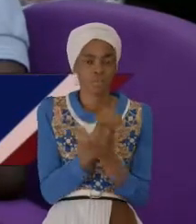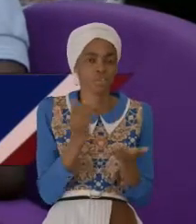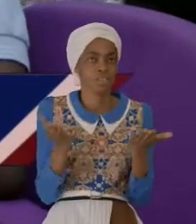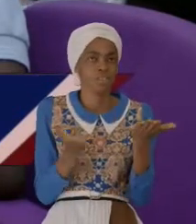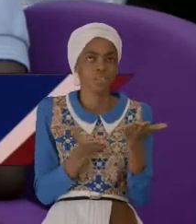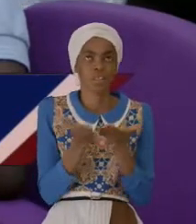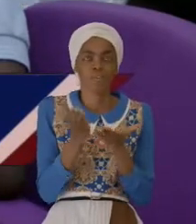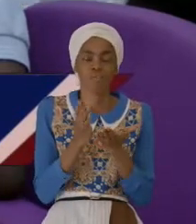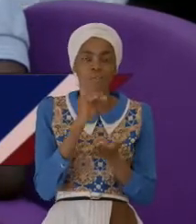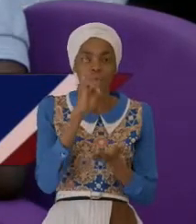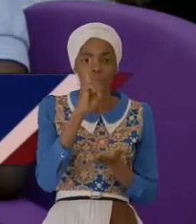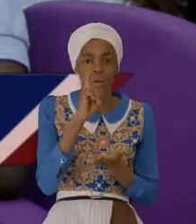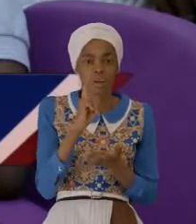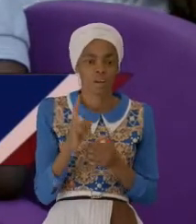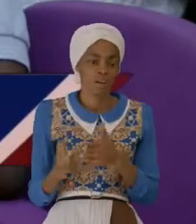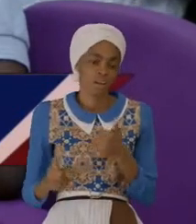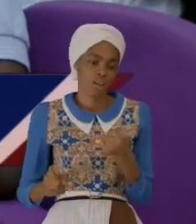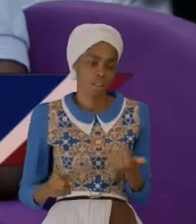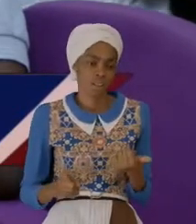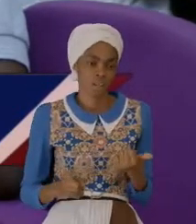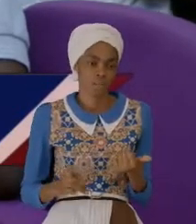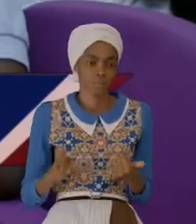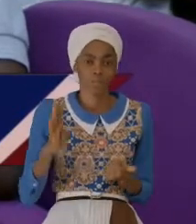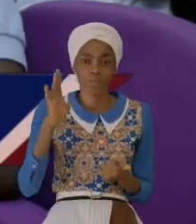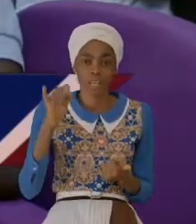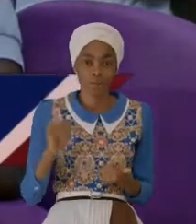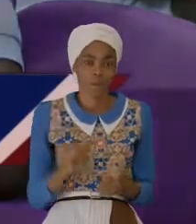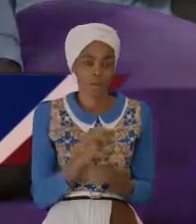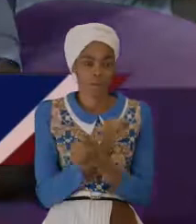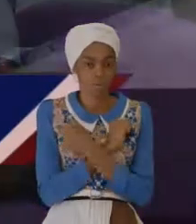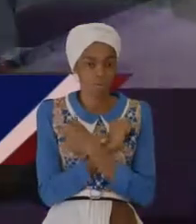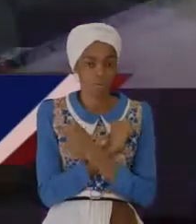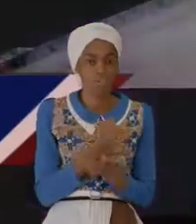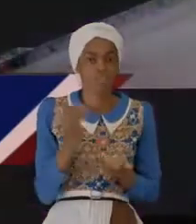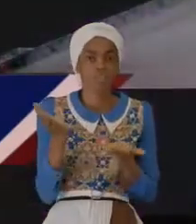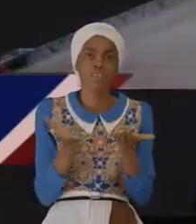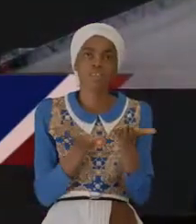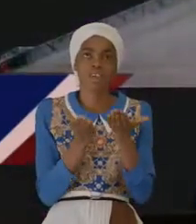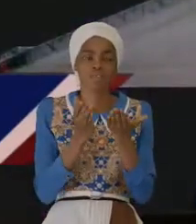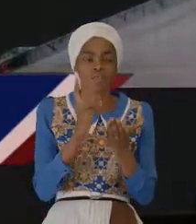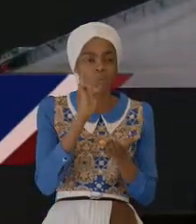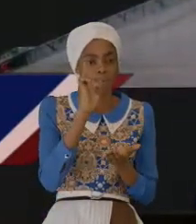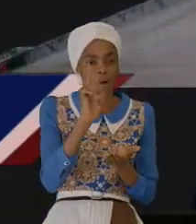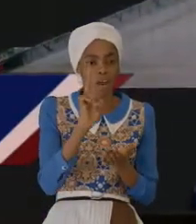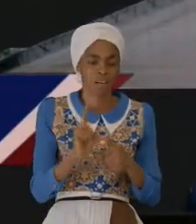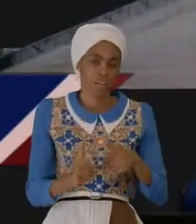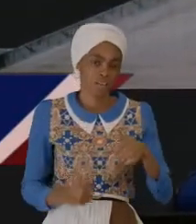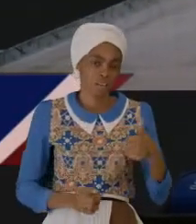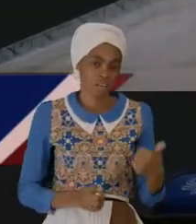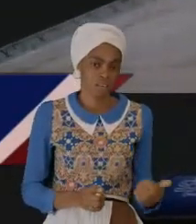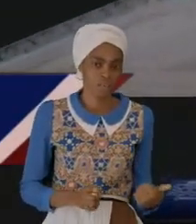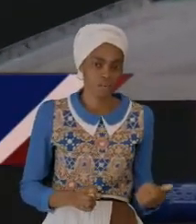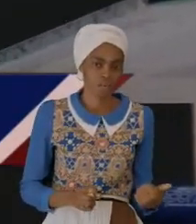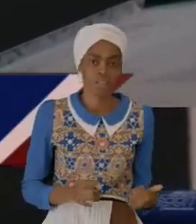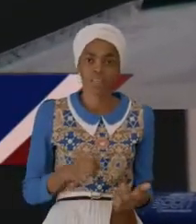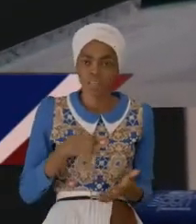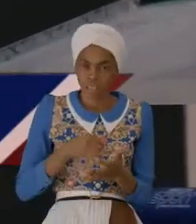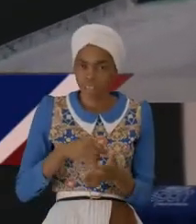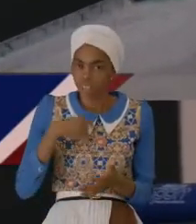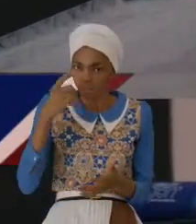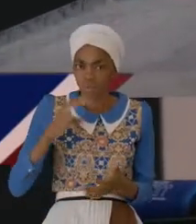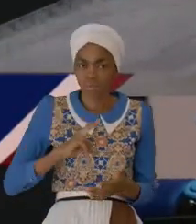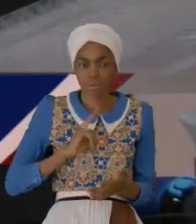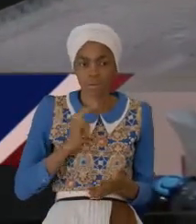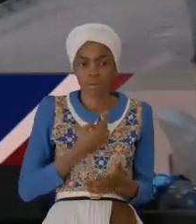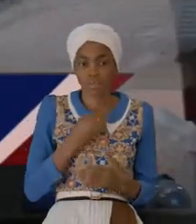one another by love love one another it also